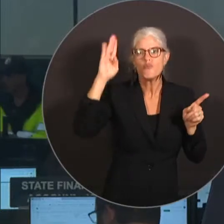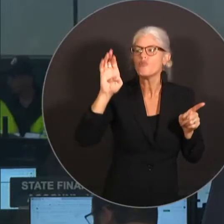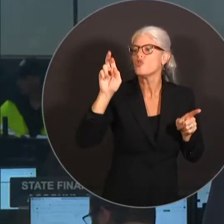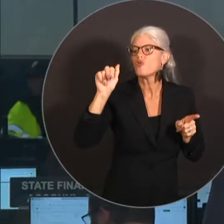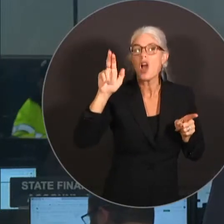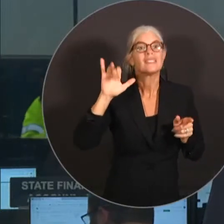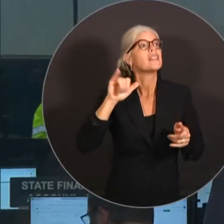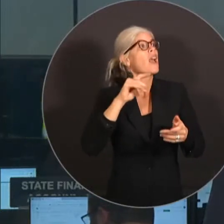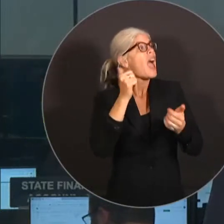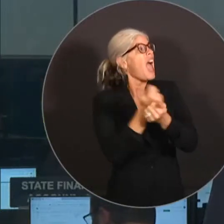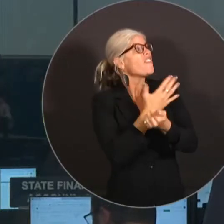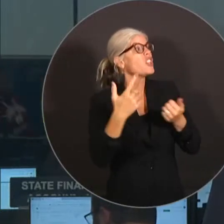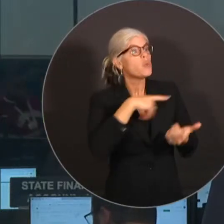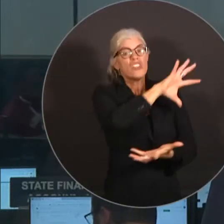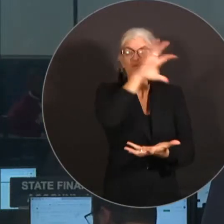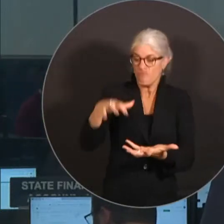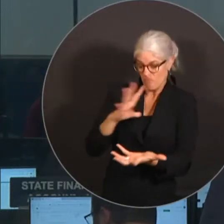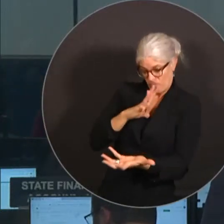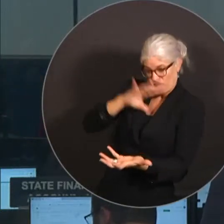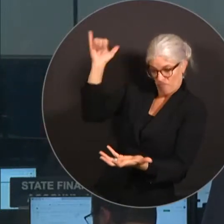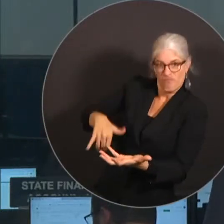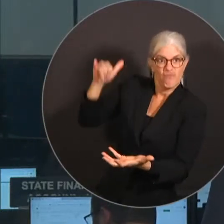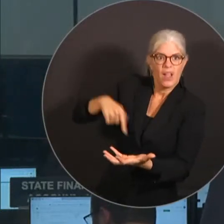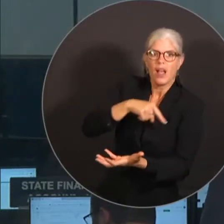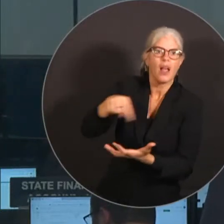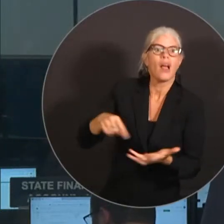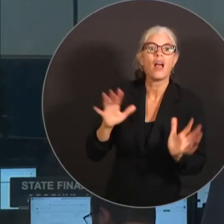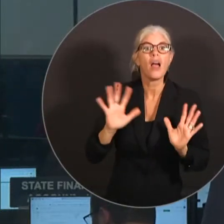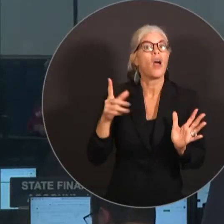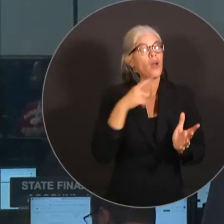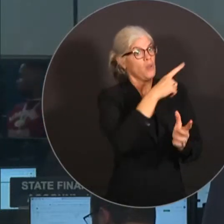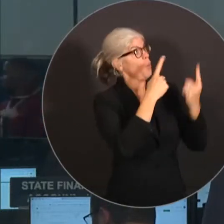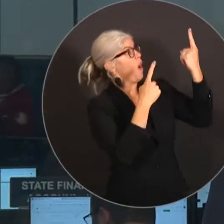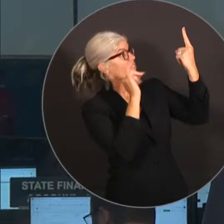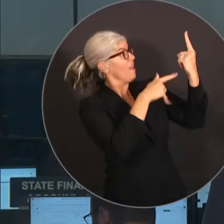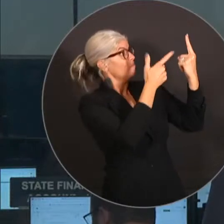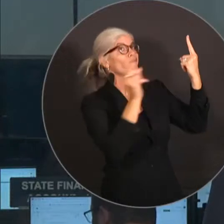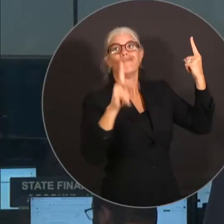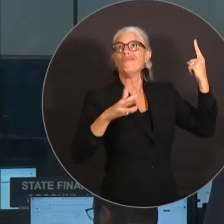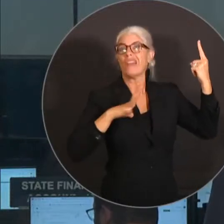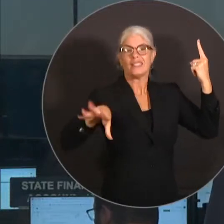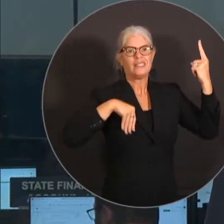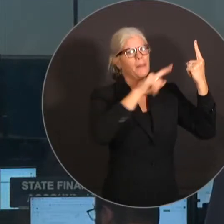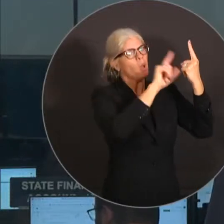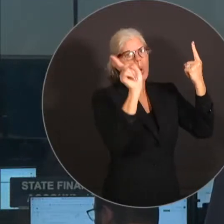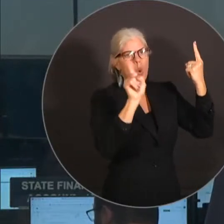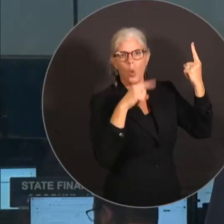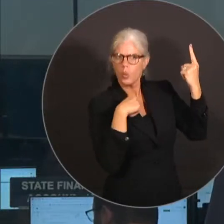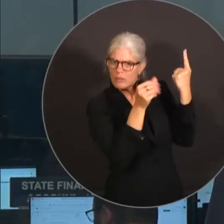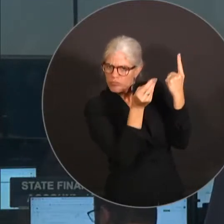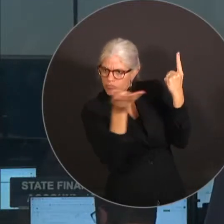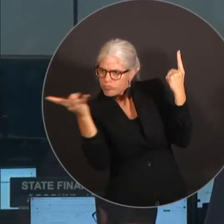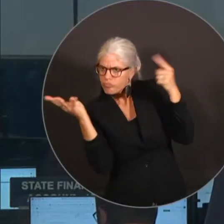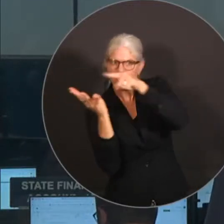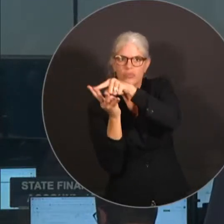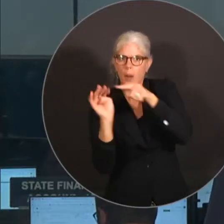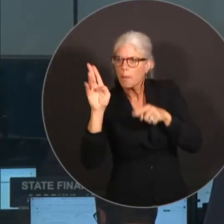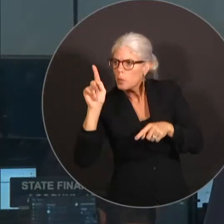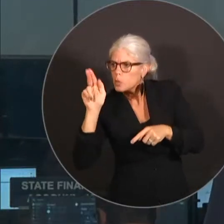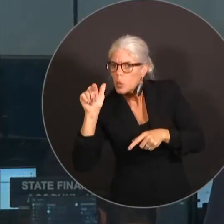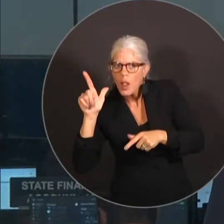out for Emergency Management Assistance Compact, EMAC, or mutual aid through other states to start bringing in some